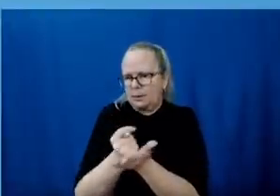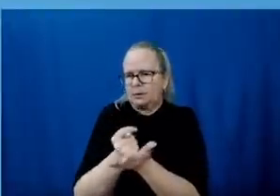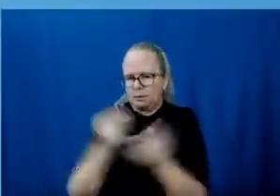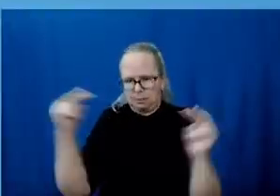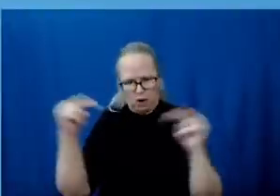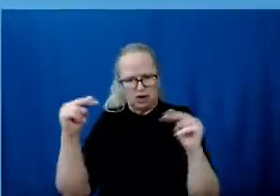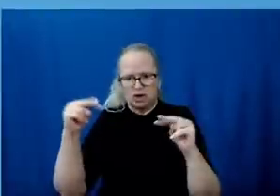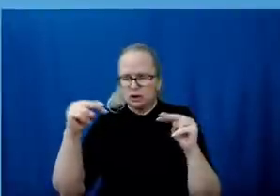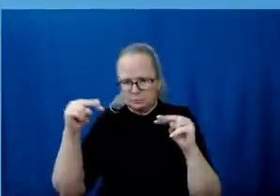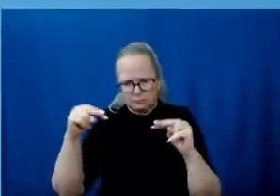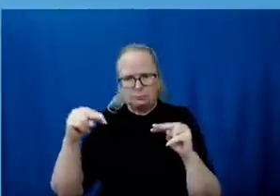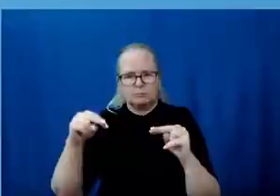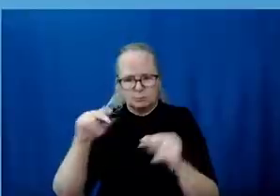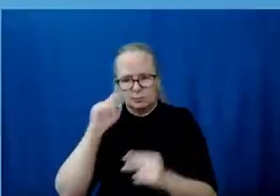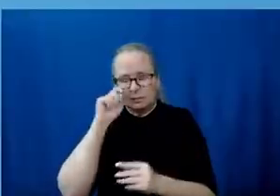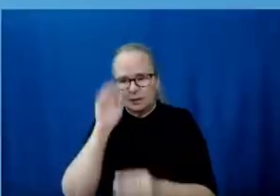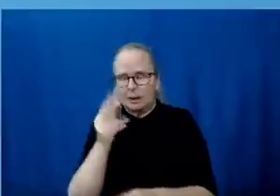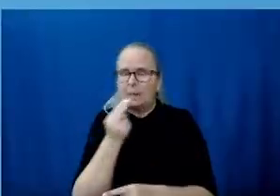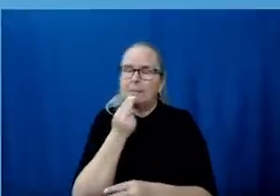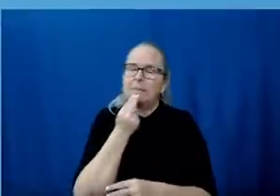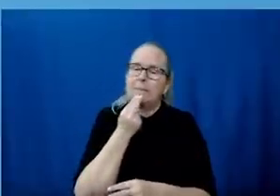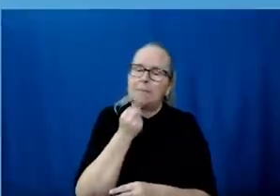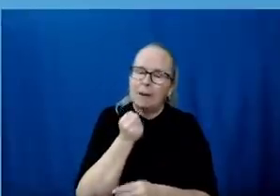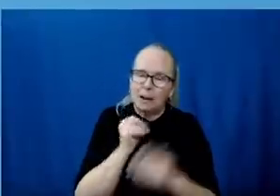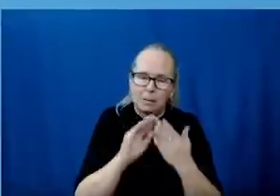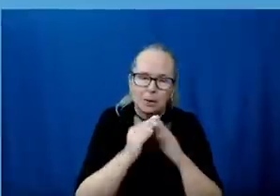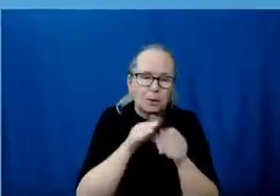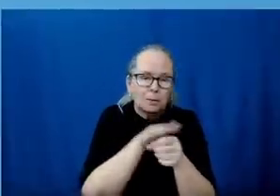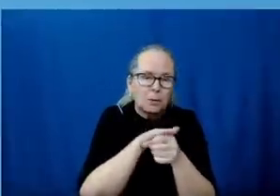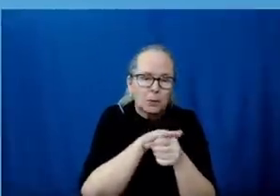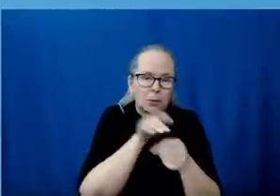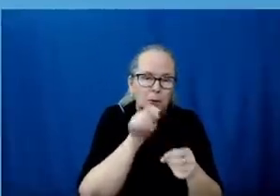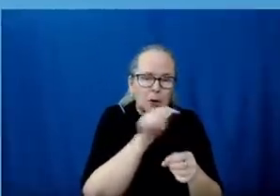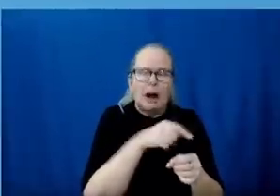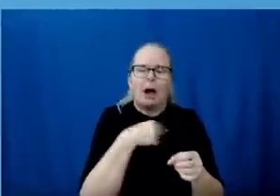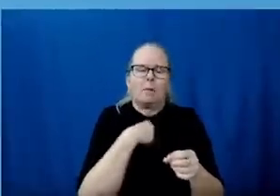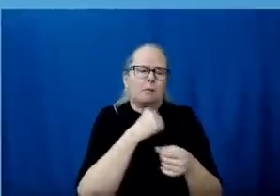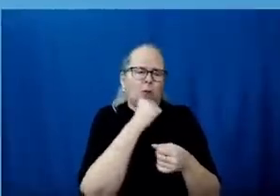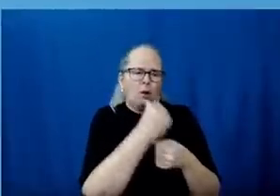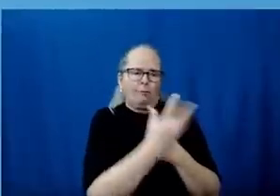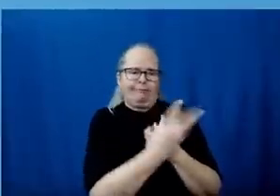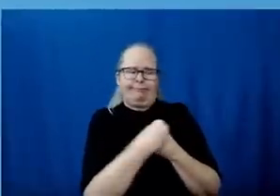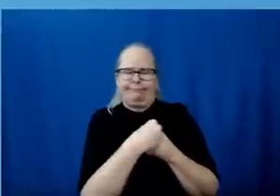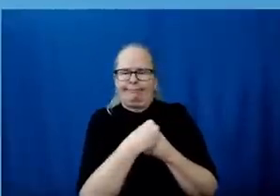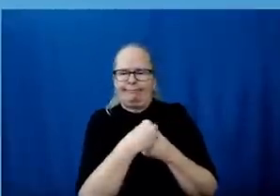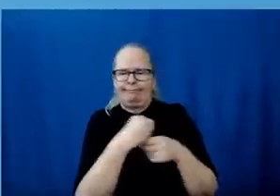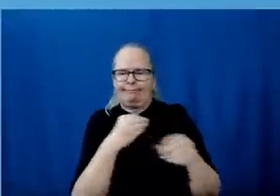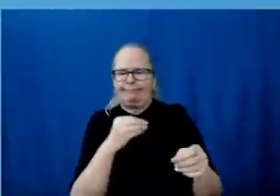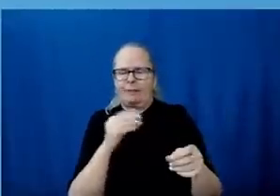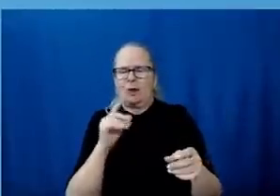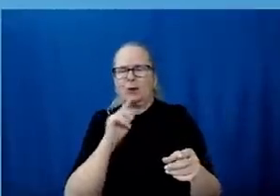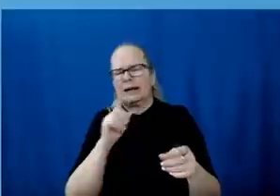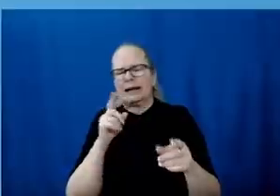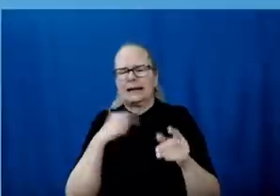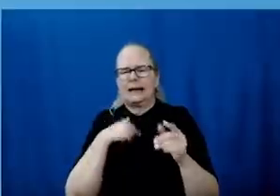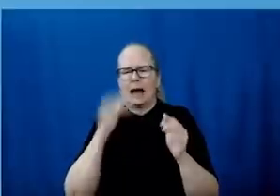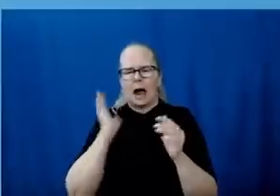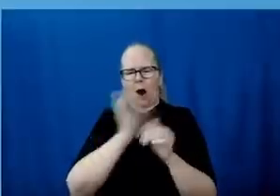wastewater treatment plant monitoring programs. We notably don't cover very small communities, and